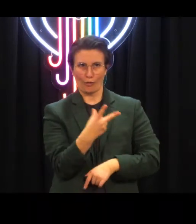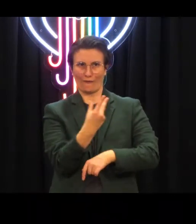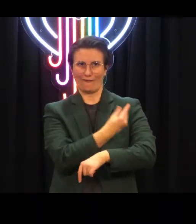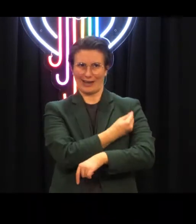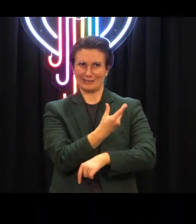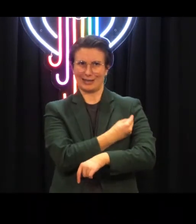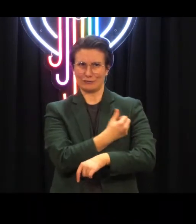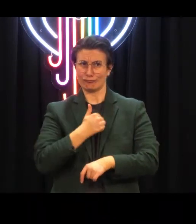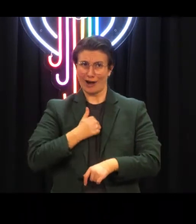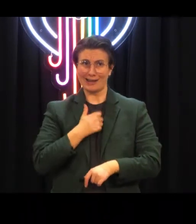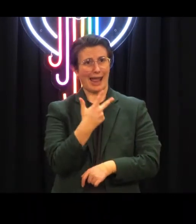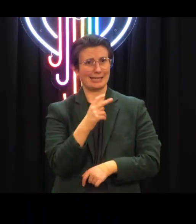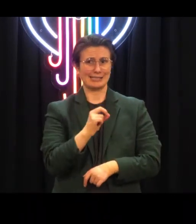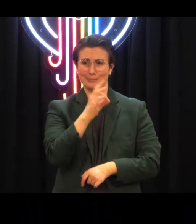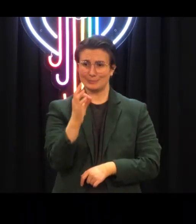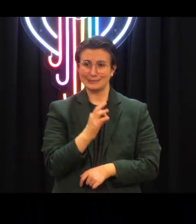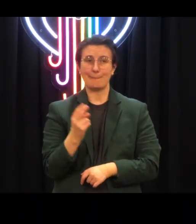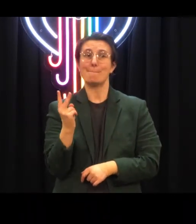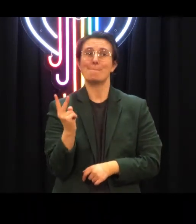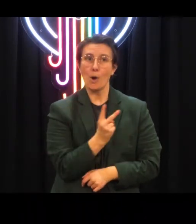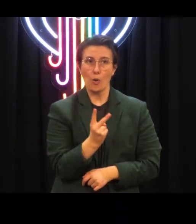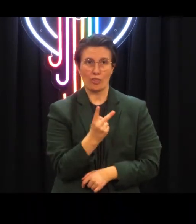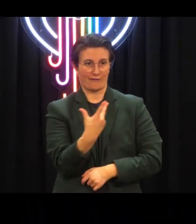And you'll recall that what